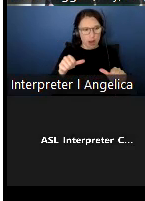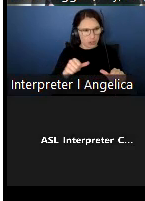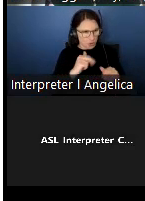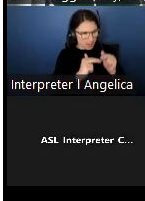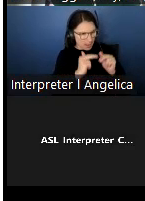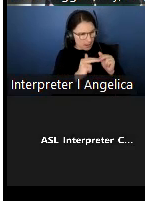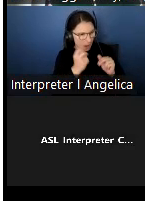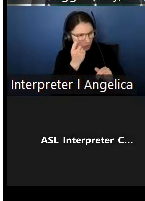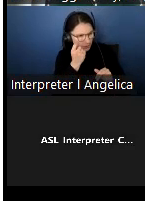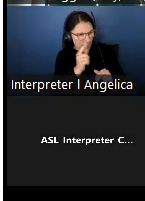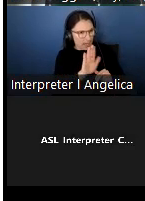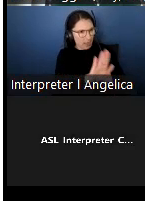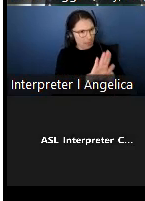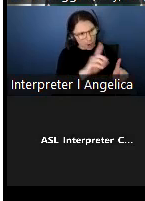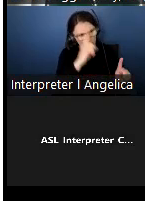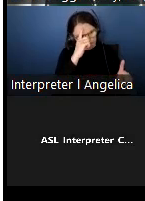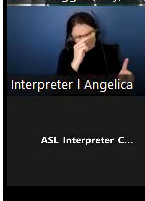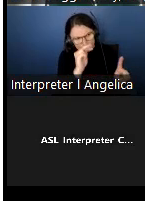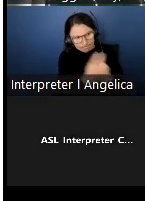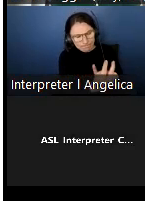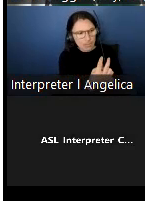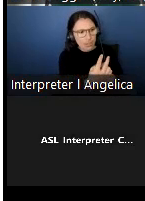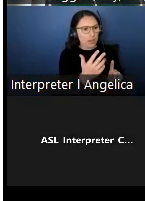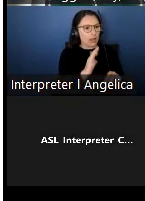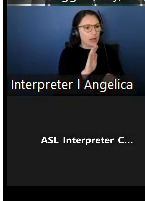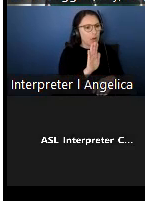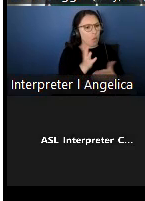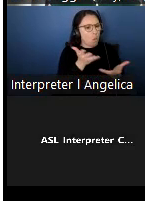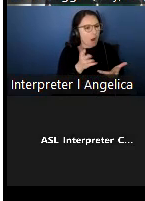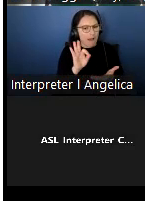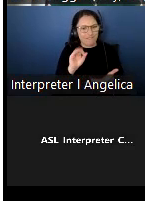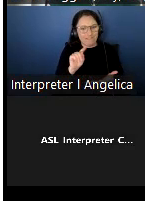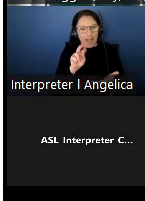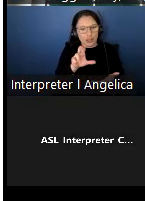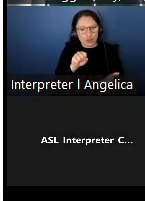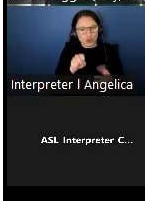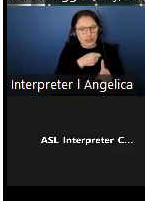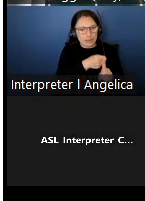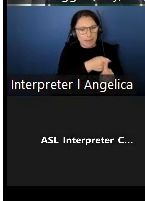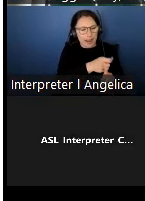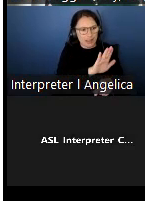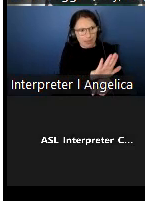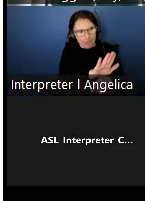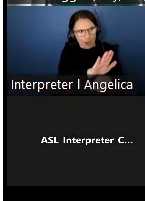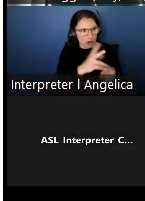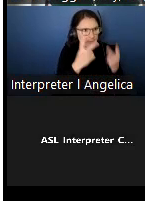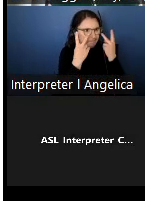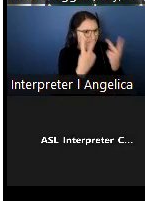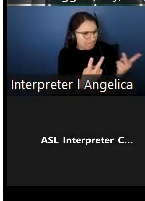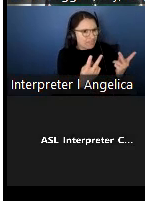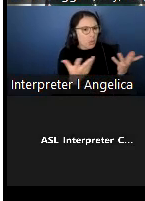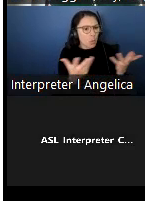client is coming from, what factors might impact their outlook, what risks, strengths, and skills we